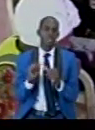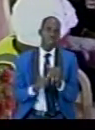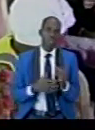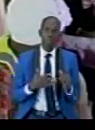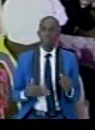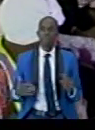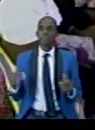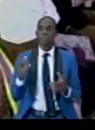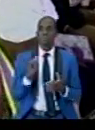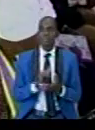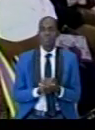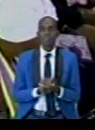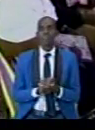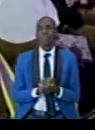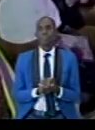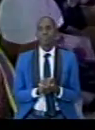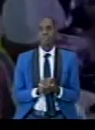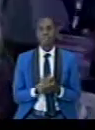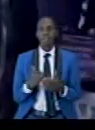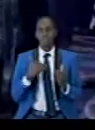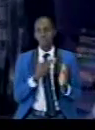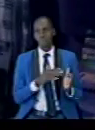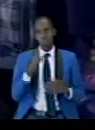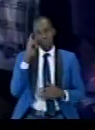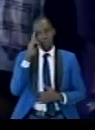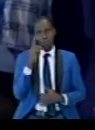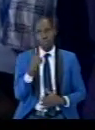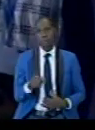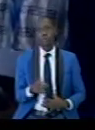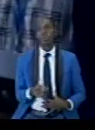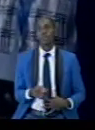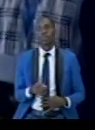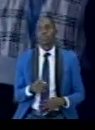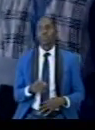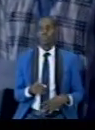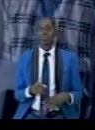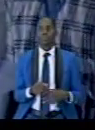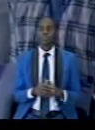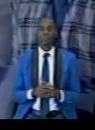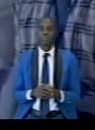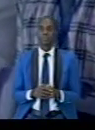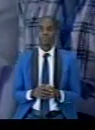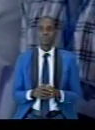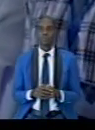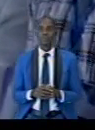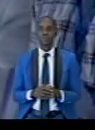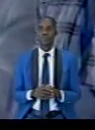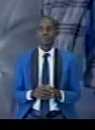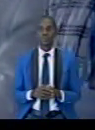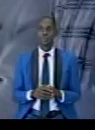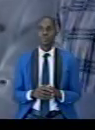has provided and everything he wants to do.